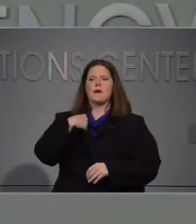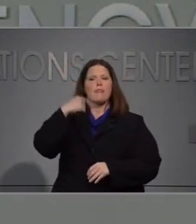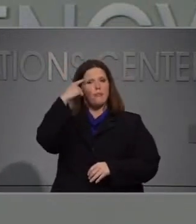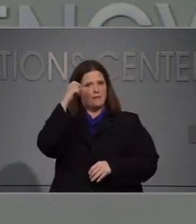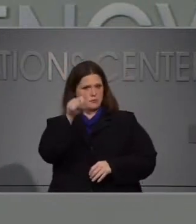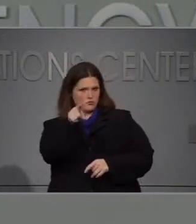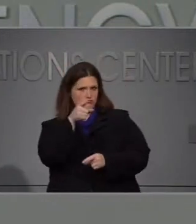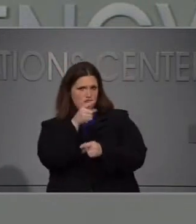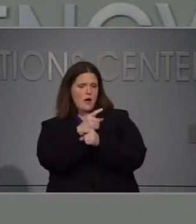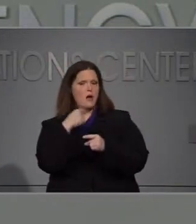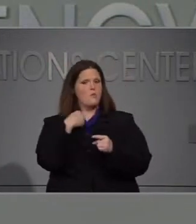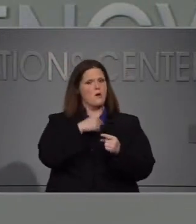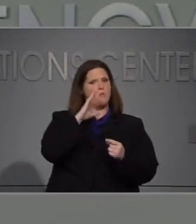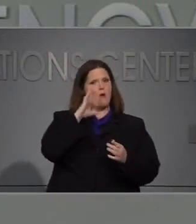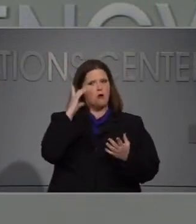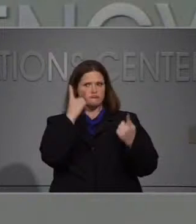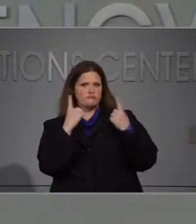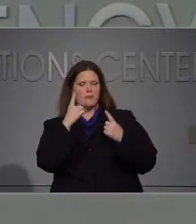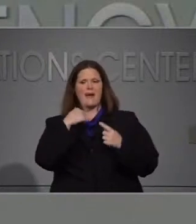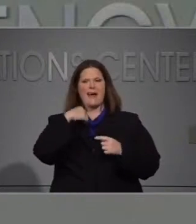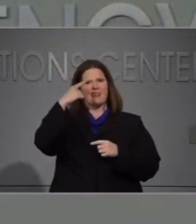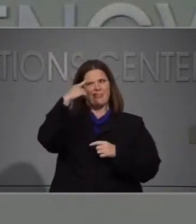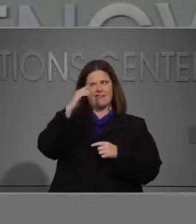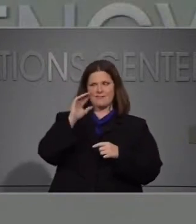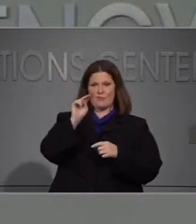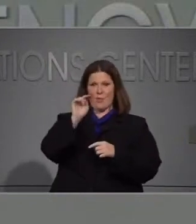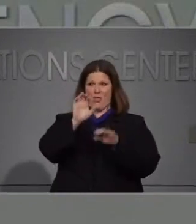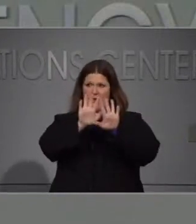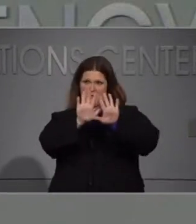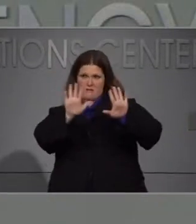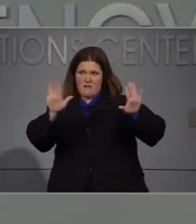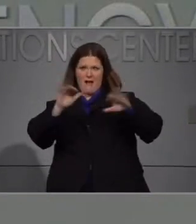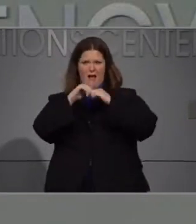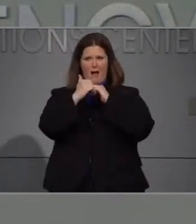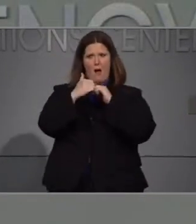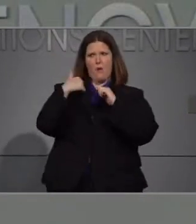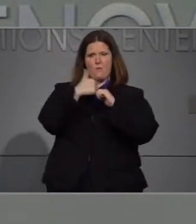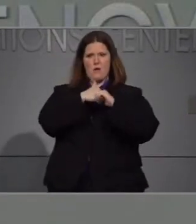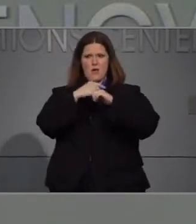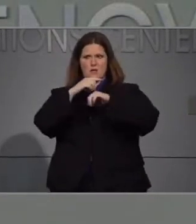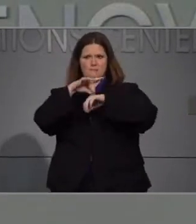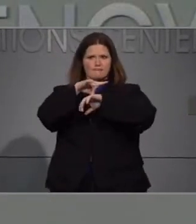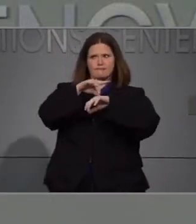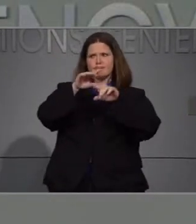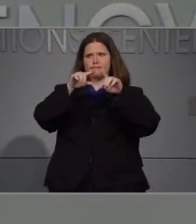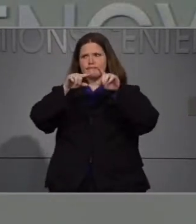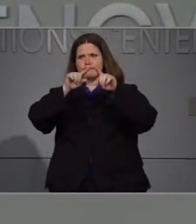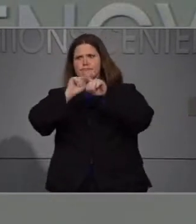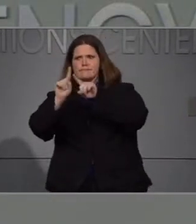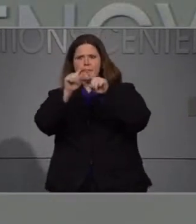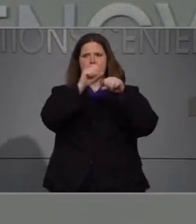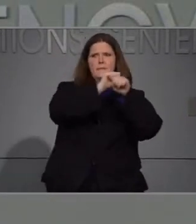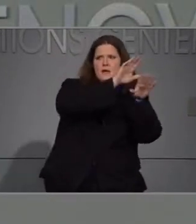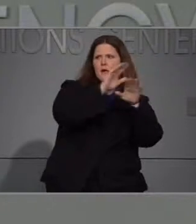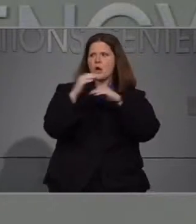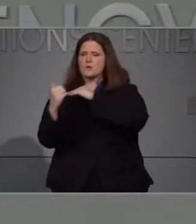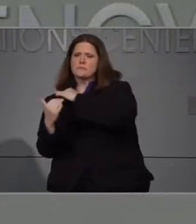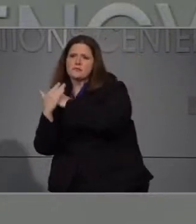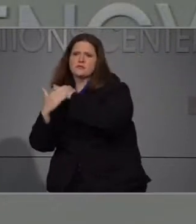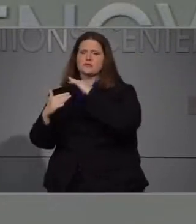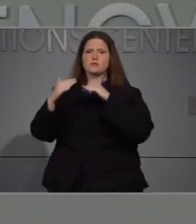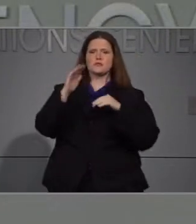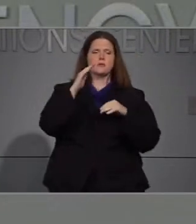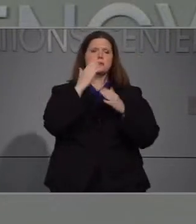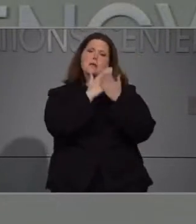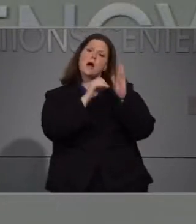Carolina doesn't lend itself as well as some other states where they have some easier distinctions between where their urban